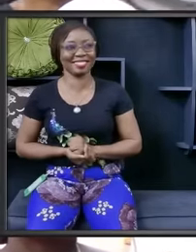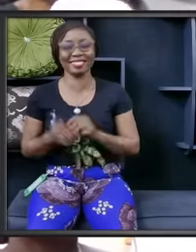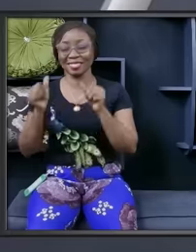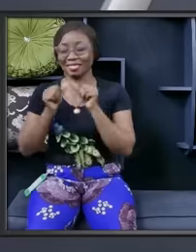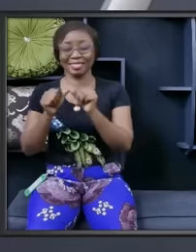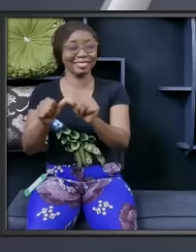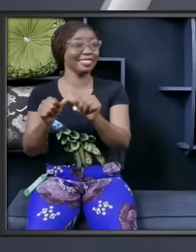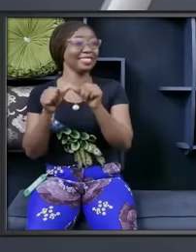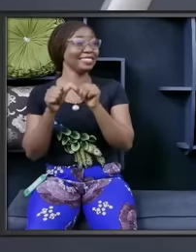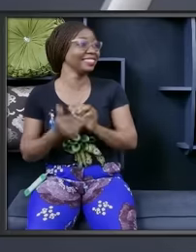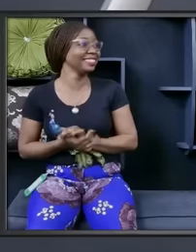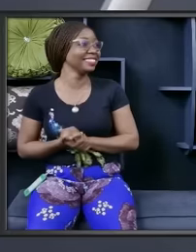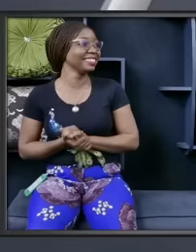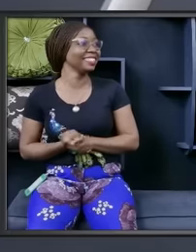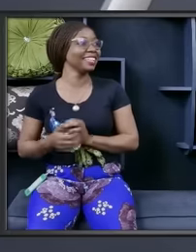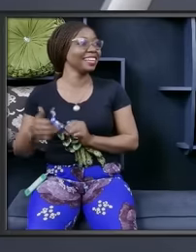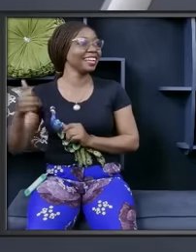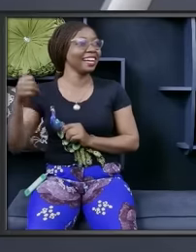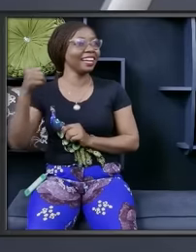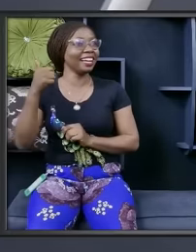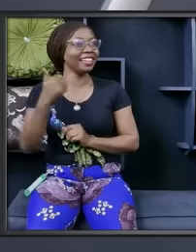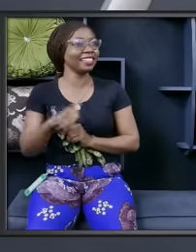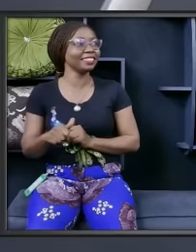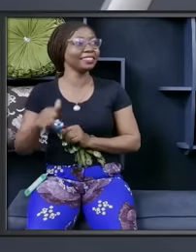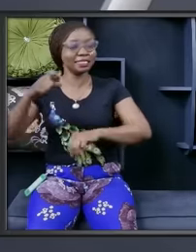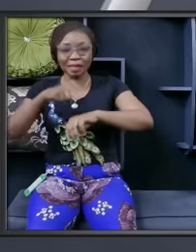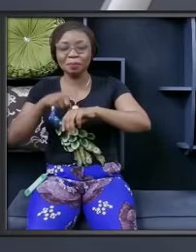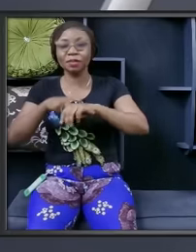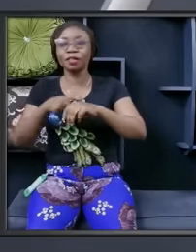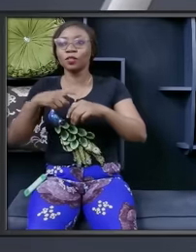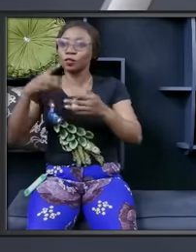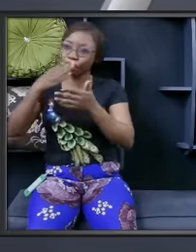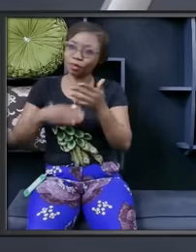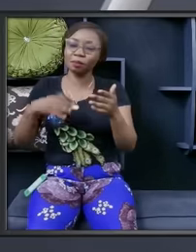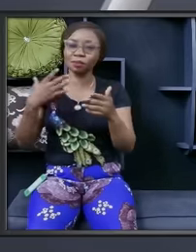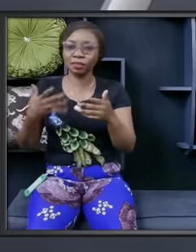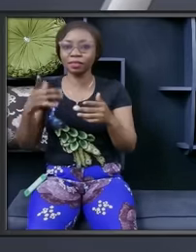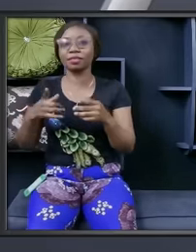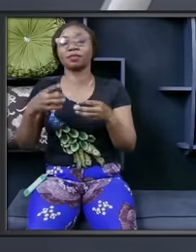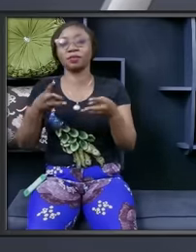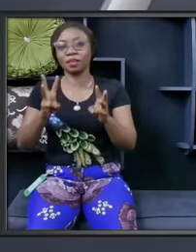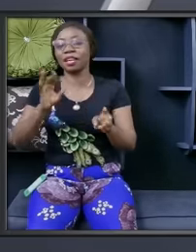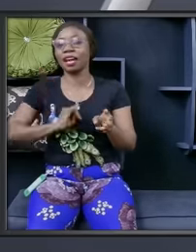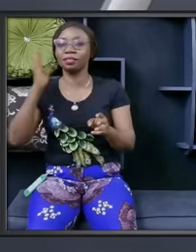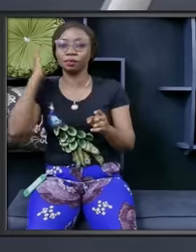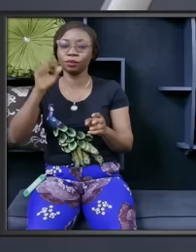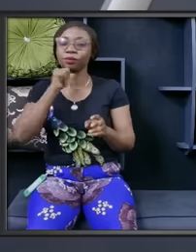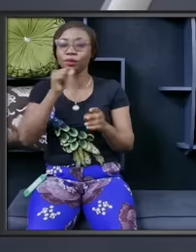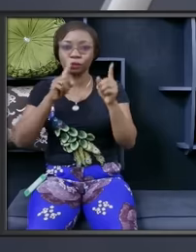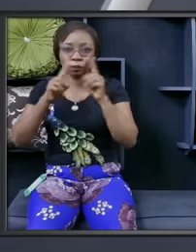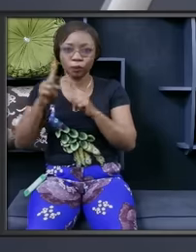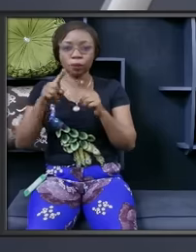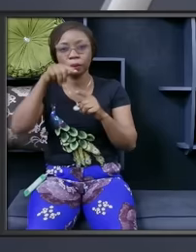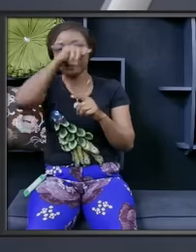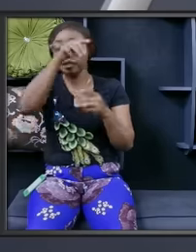Continue. So anytime where it is possible, did you go come out for your he mouth? He gets some where I no go talk for cameras. He gets some things where my